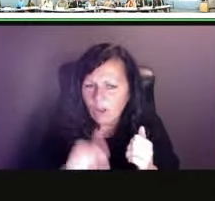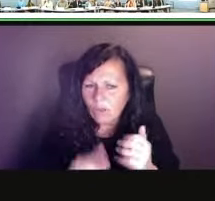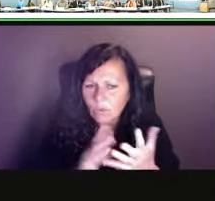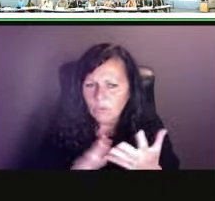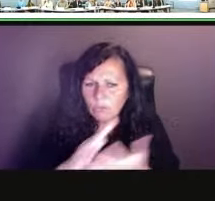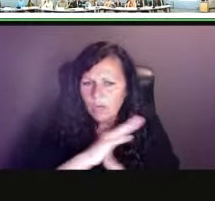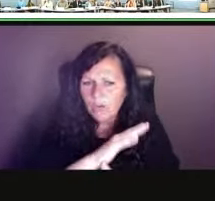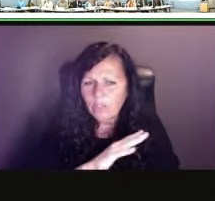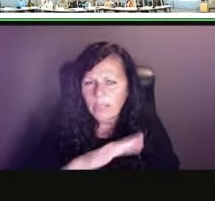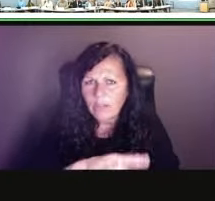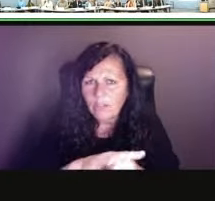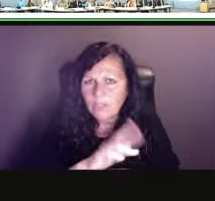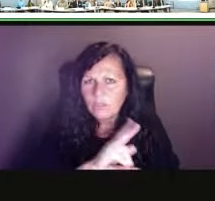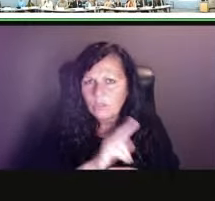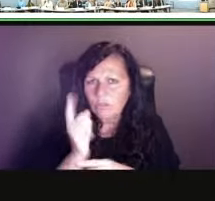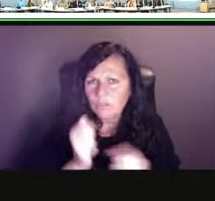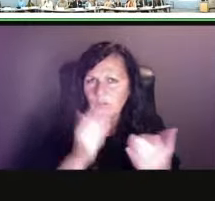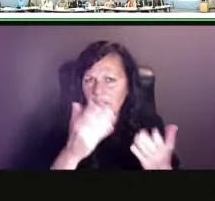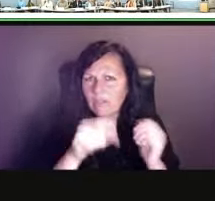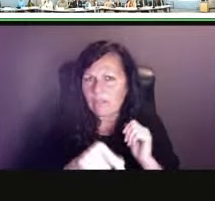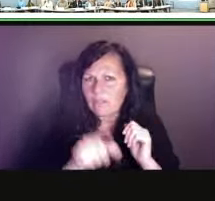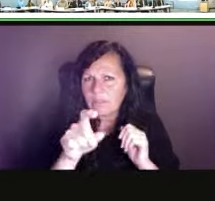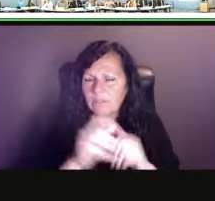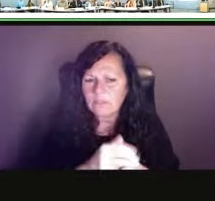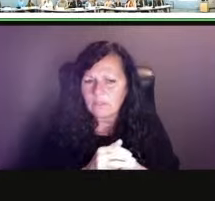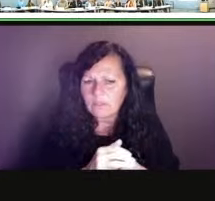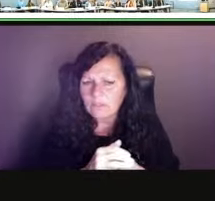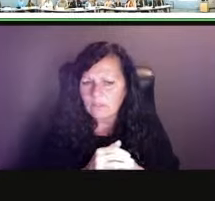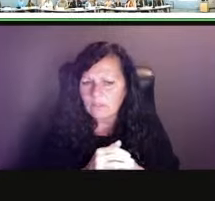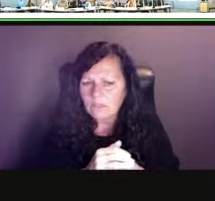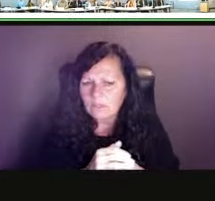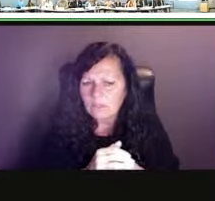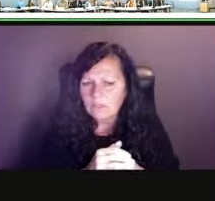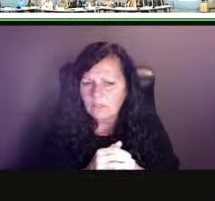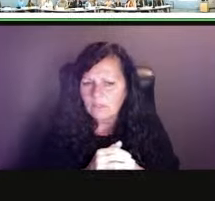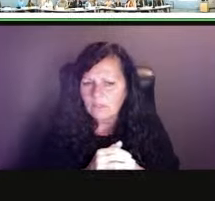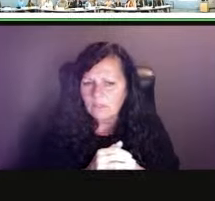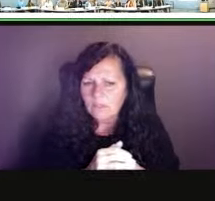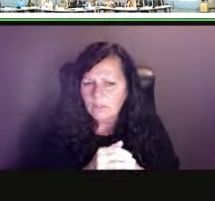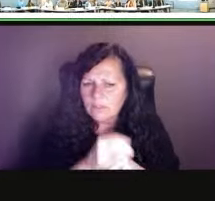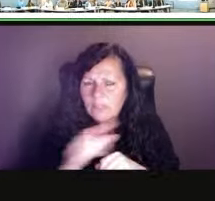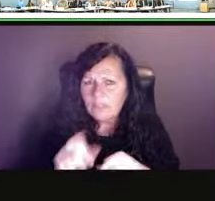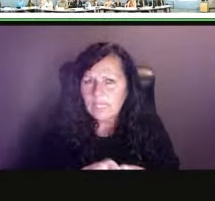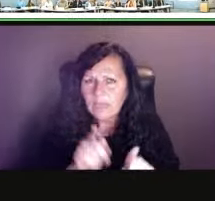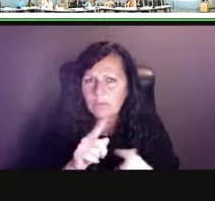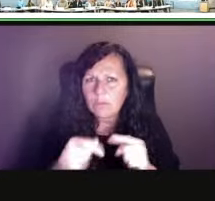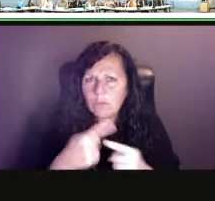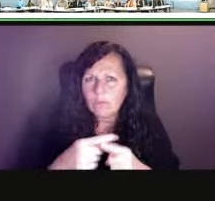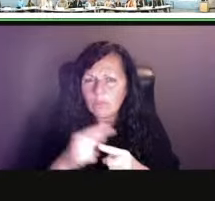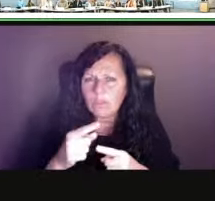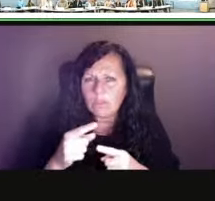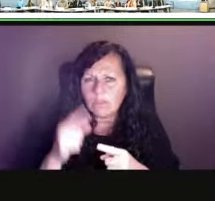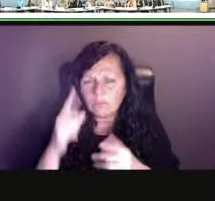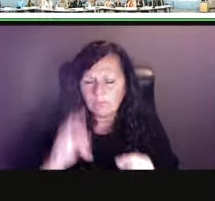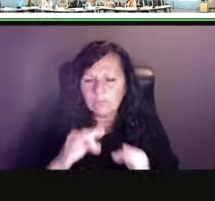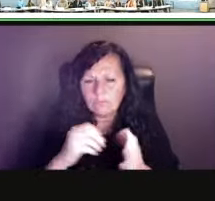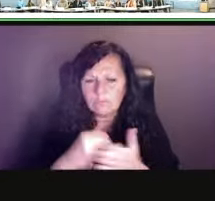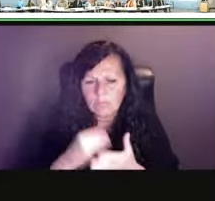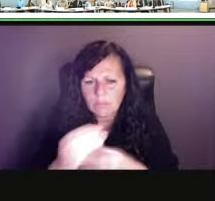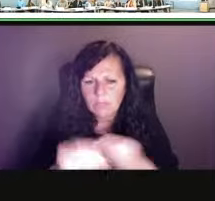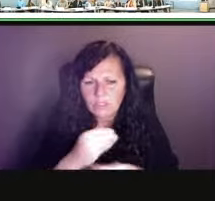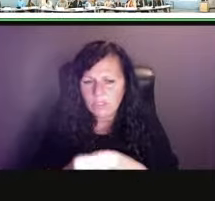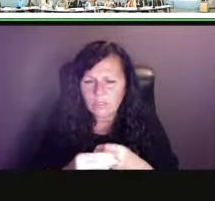to provide this? Did you guys use it? Just like we do during our budget. Yes. Our